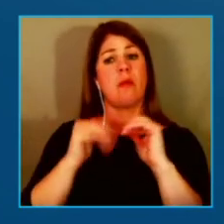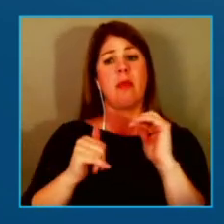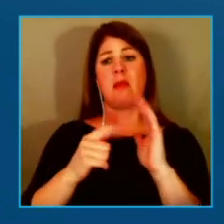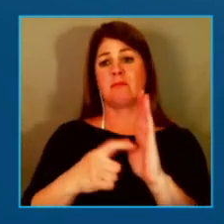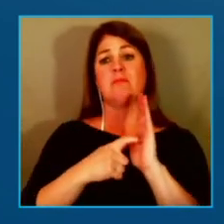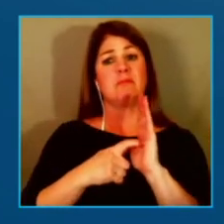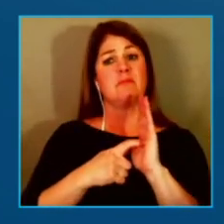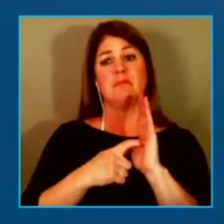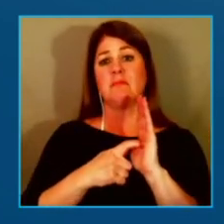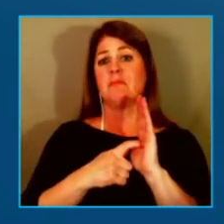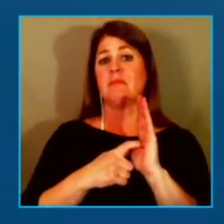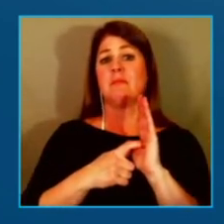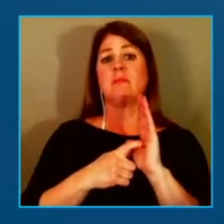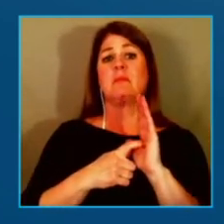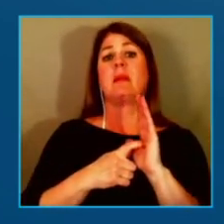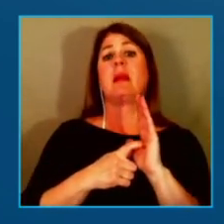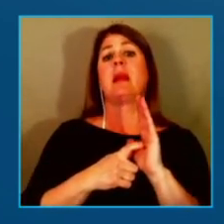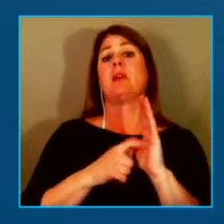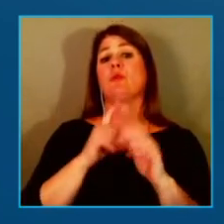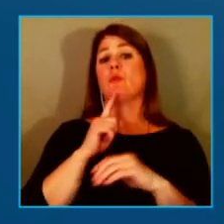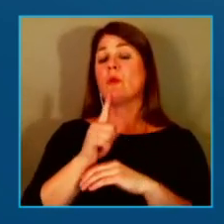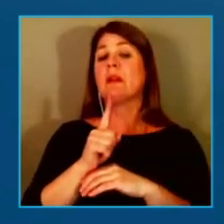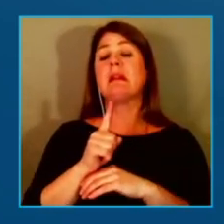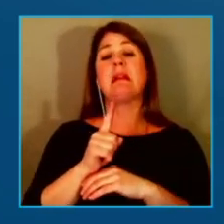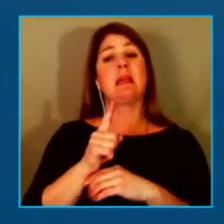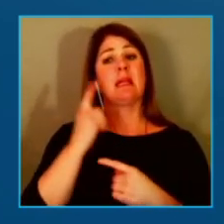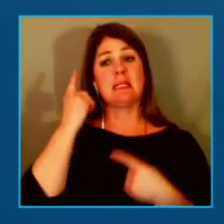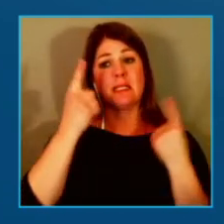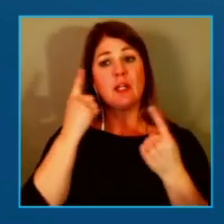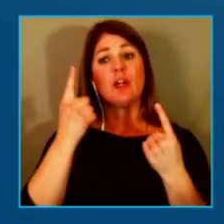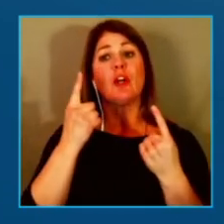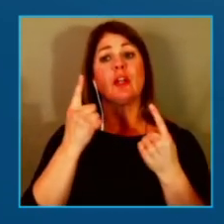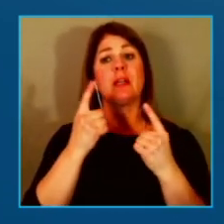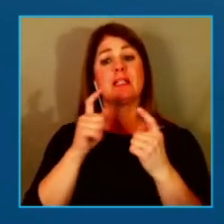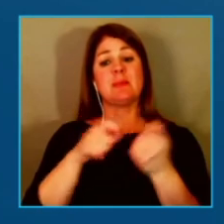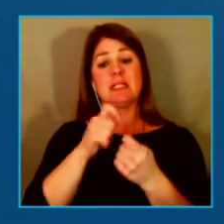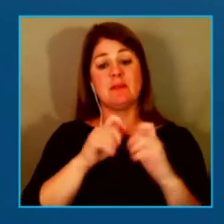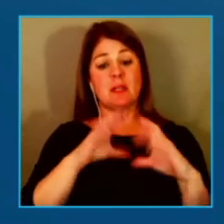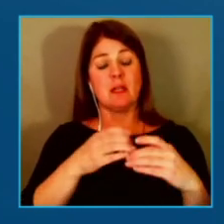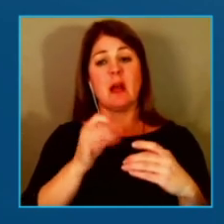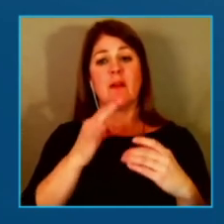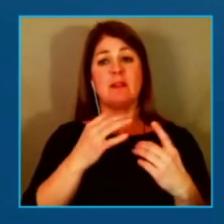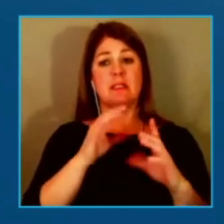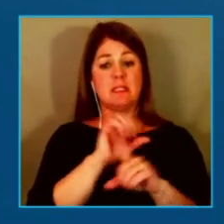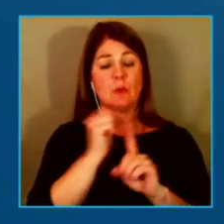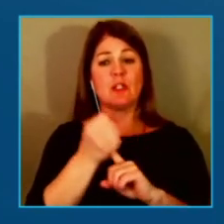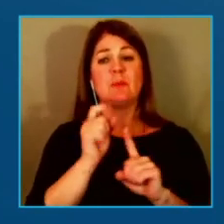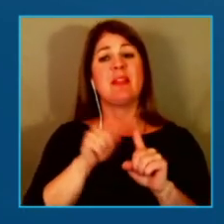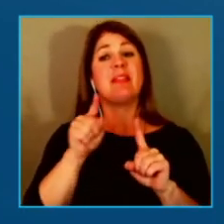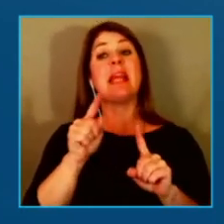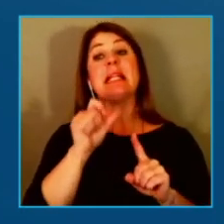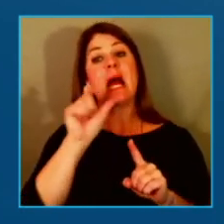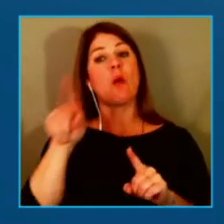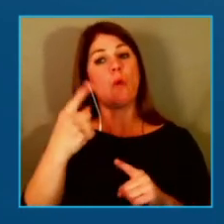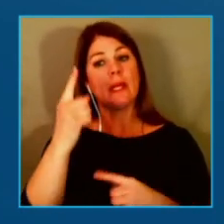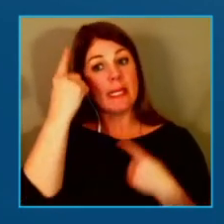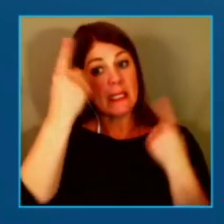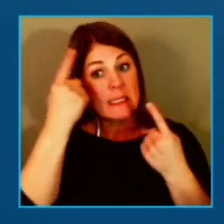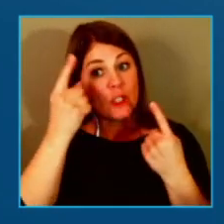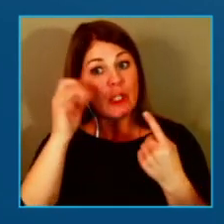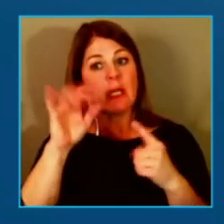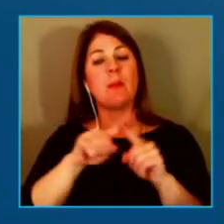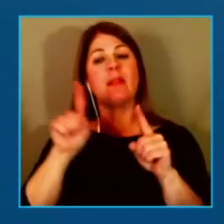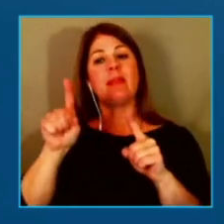were really to consider a set of circumstances. And they did much more than consider. They actually made substantive